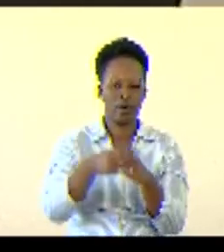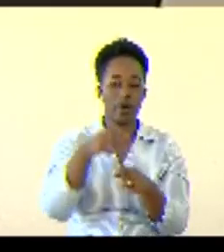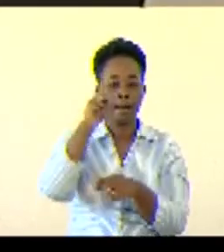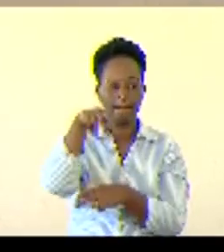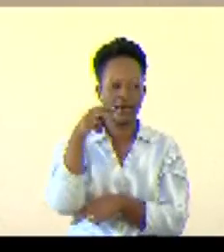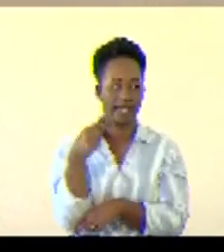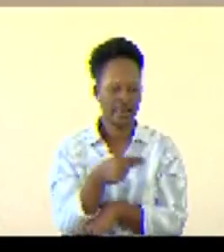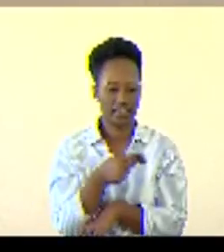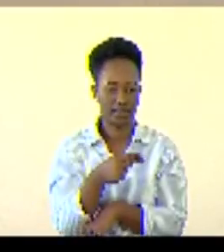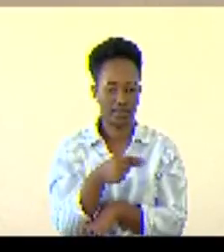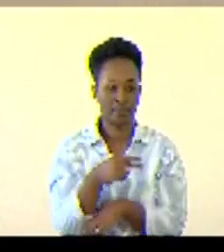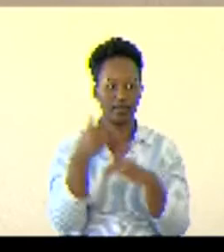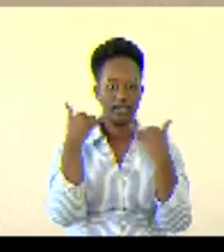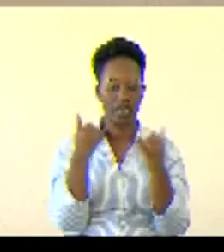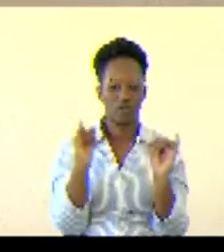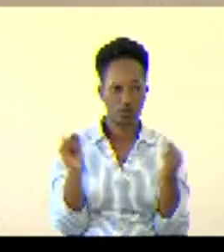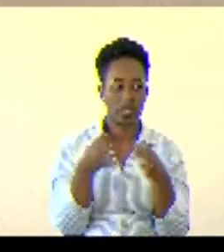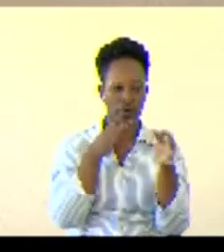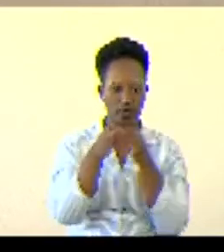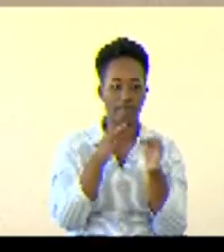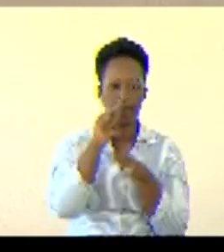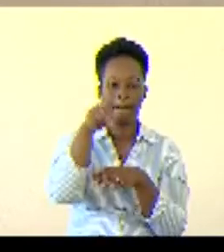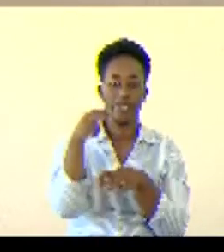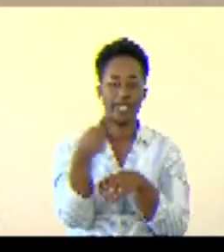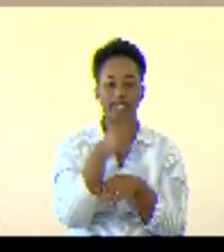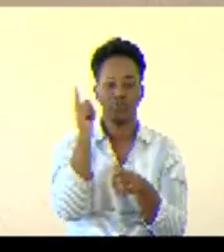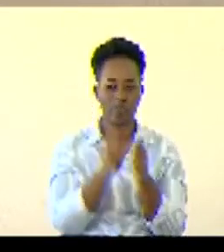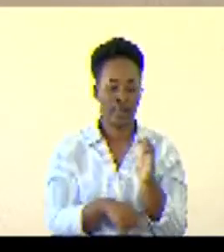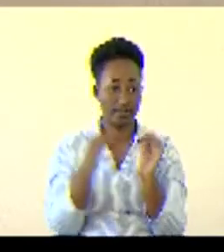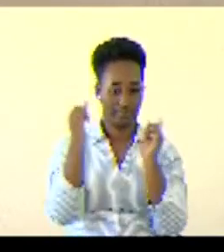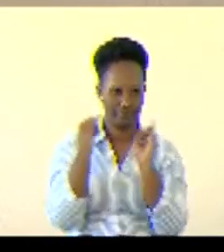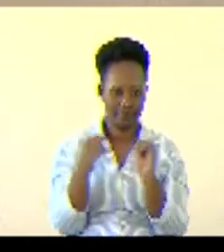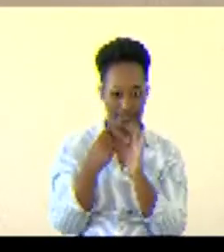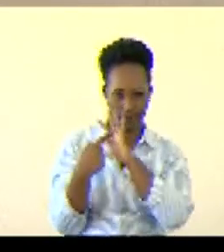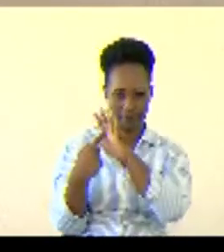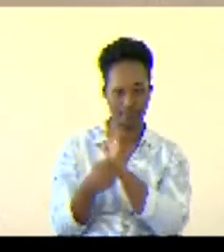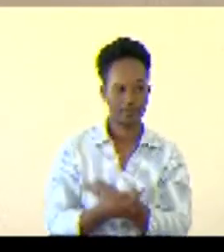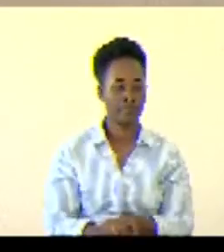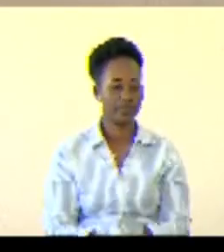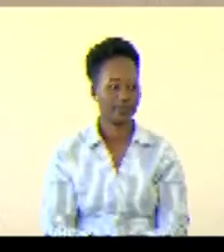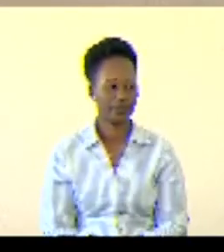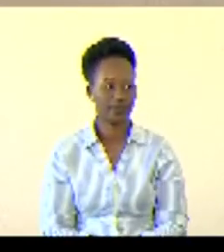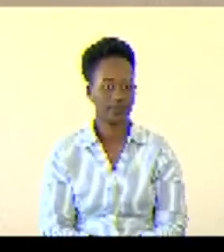the word pH. Let me just try maybe to use a colored chalk. pH.